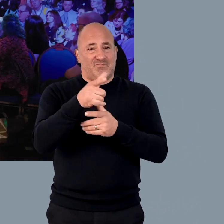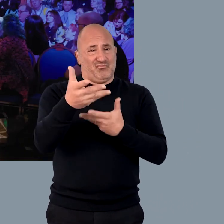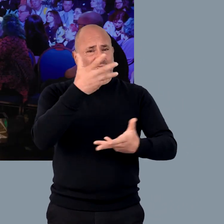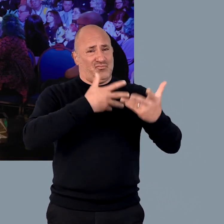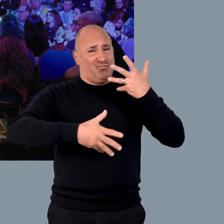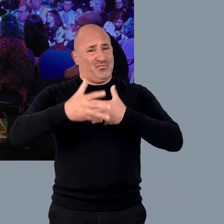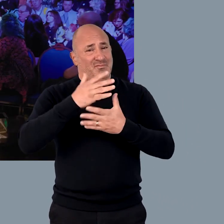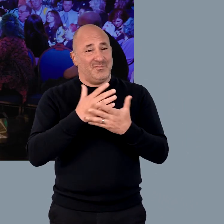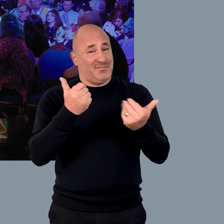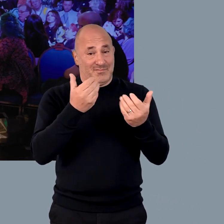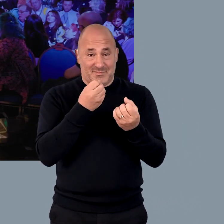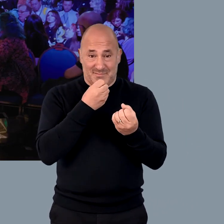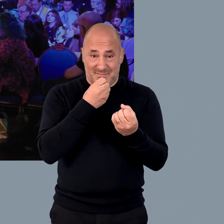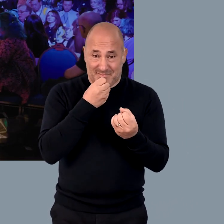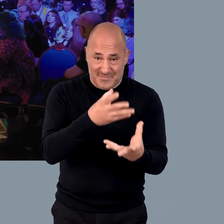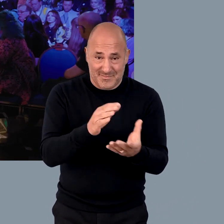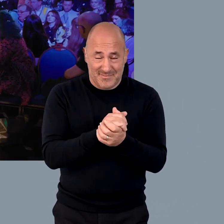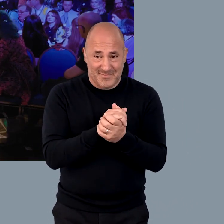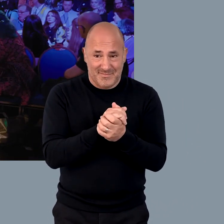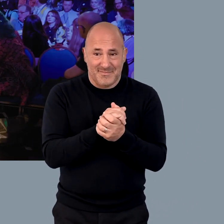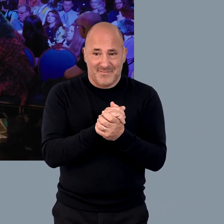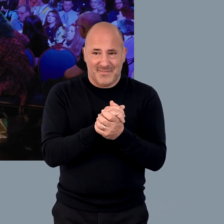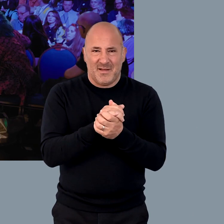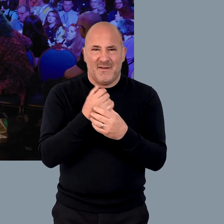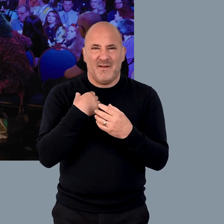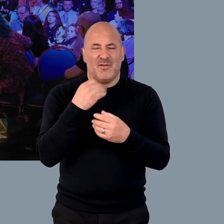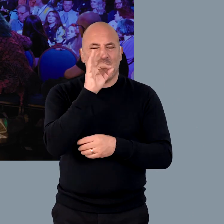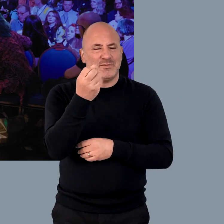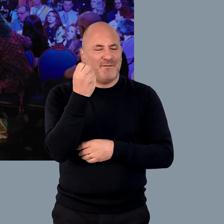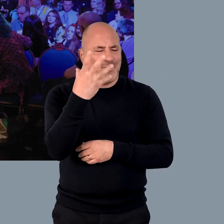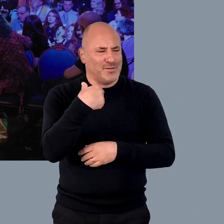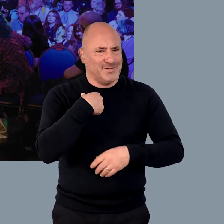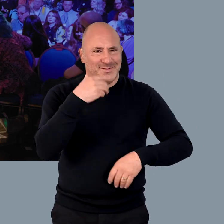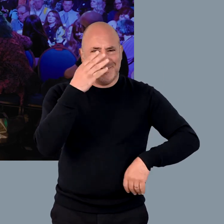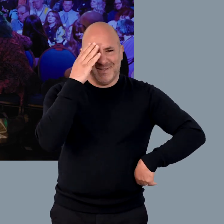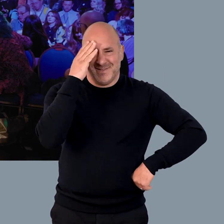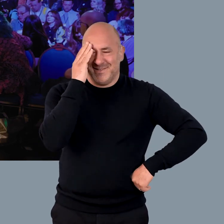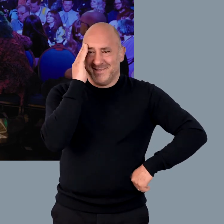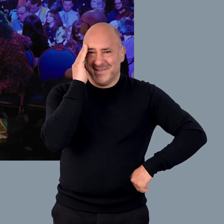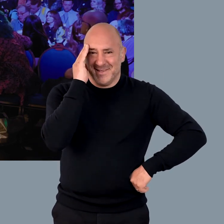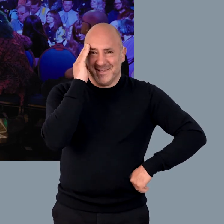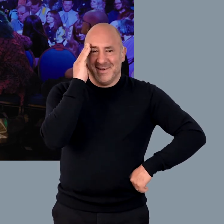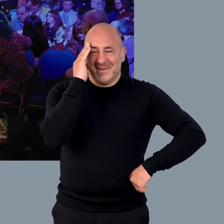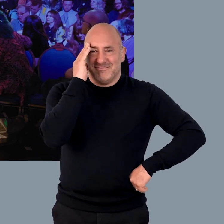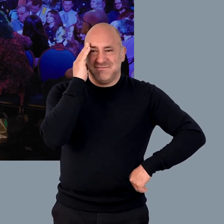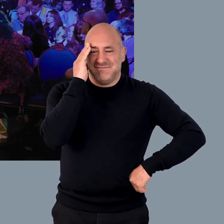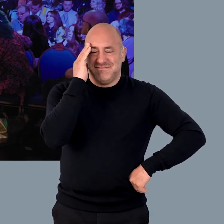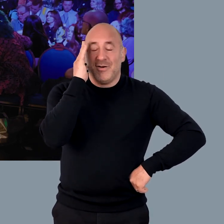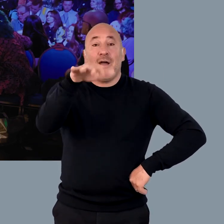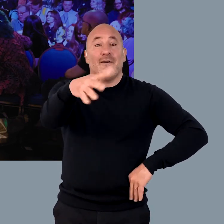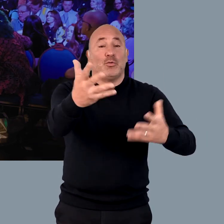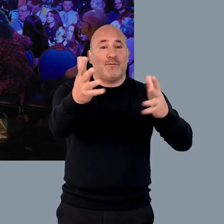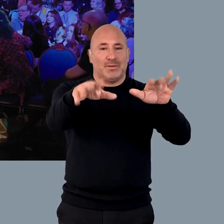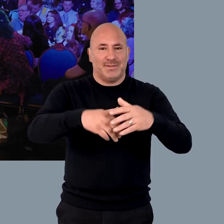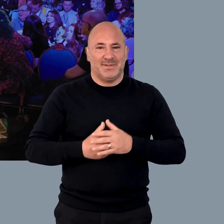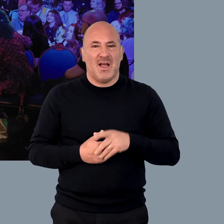yeah. So first of all, thank you for giving that talk. And completely forgot what my question